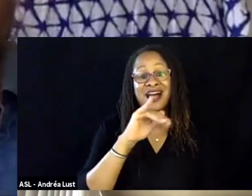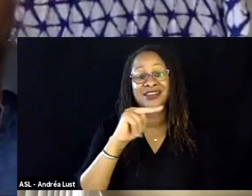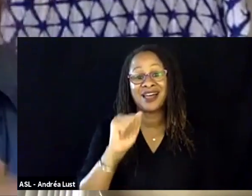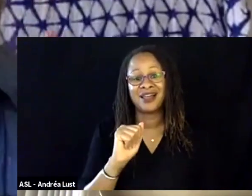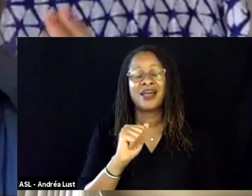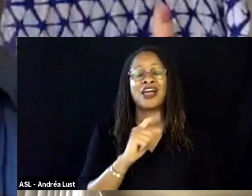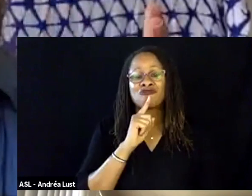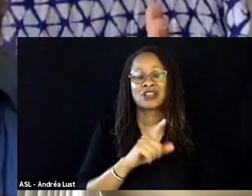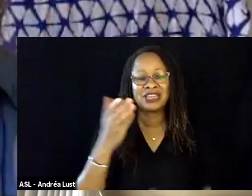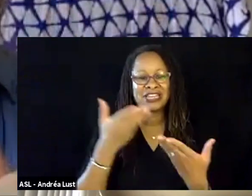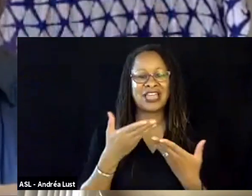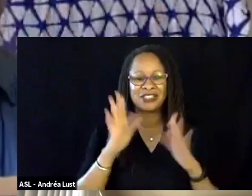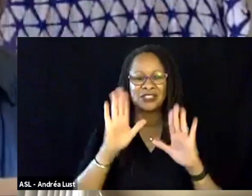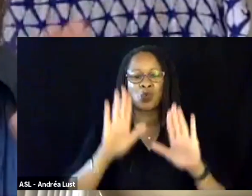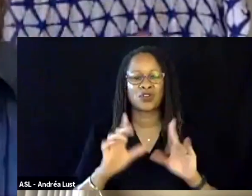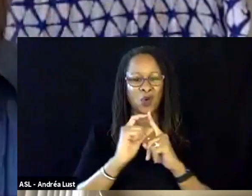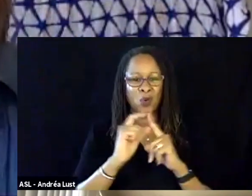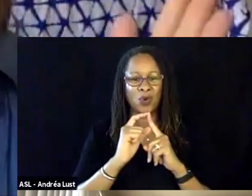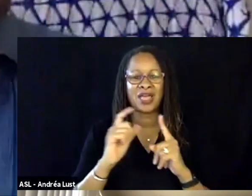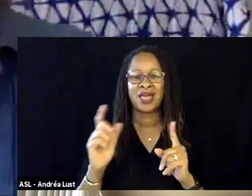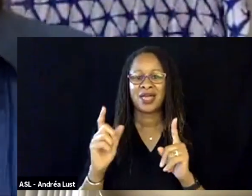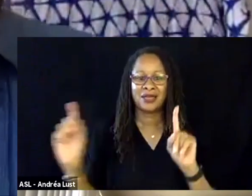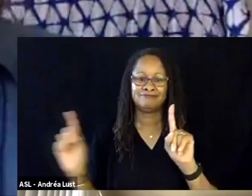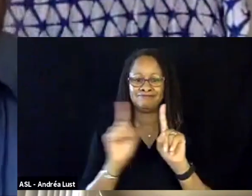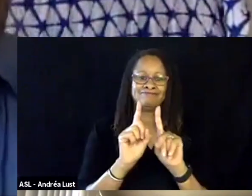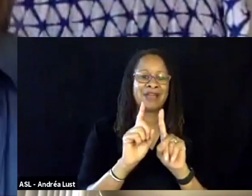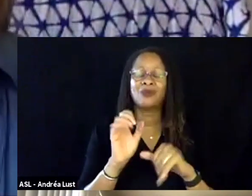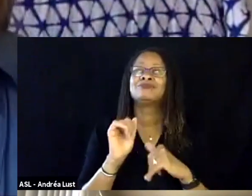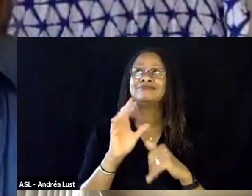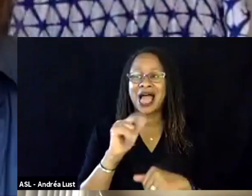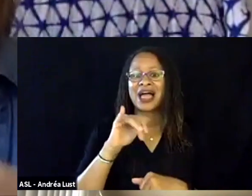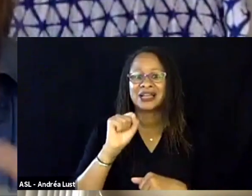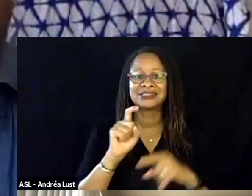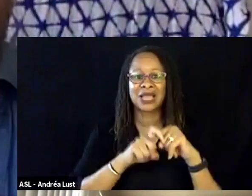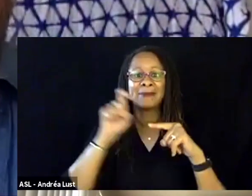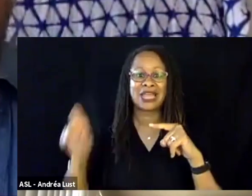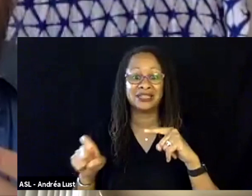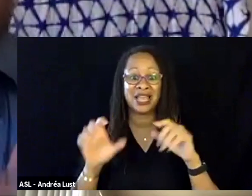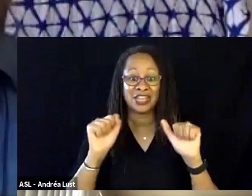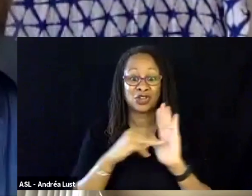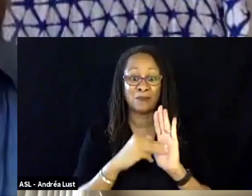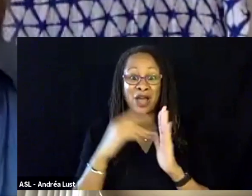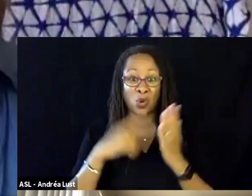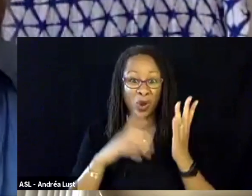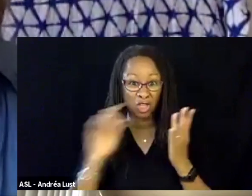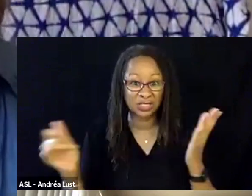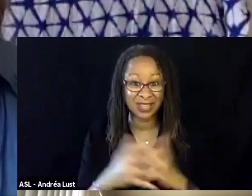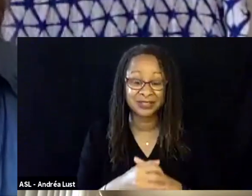really great sort of word of allies coming out, right? Can you guys both model for us what that would look